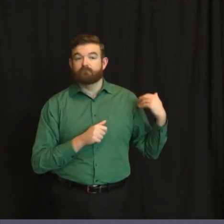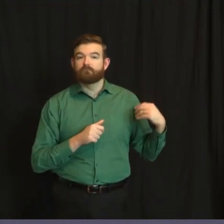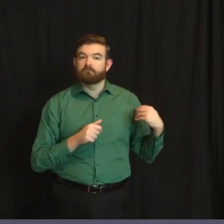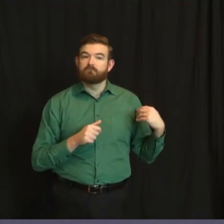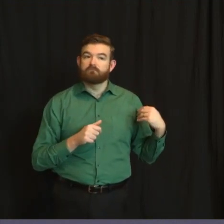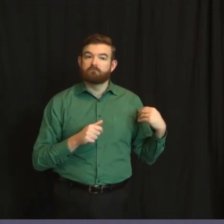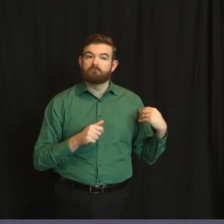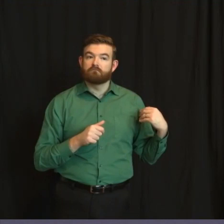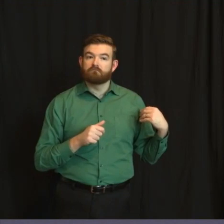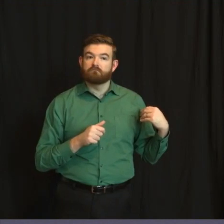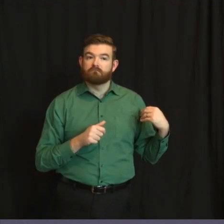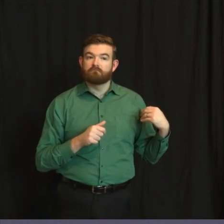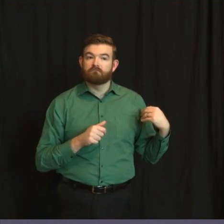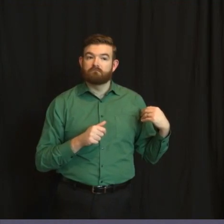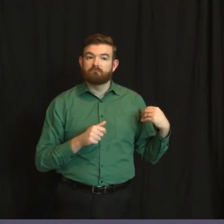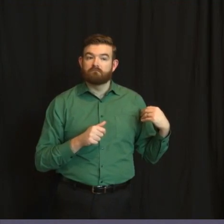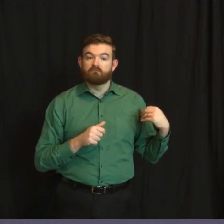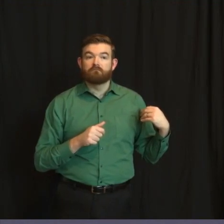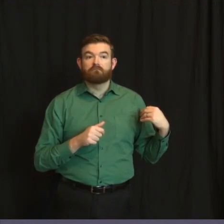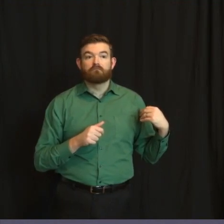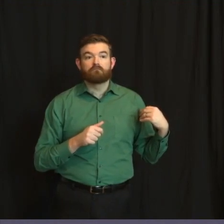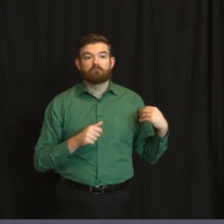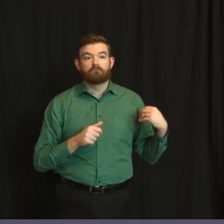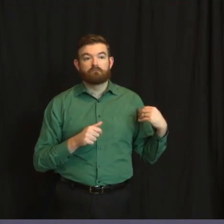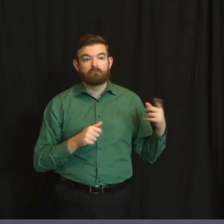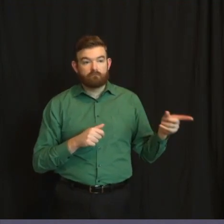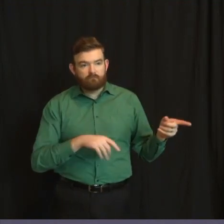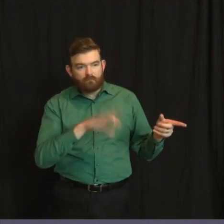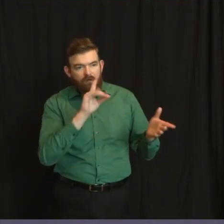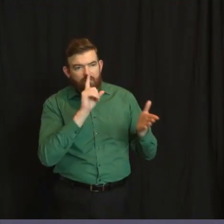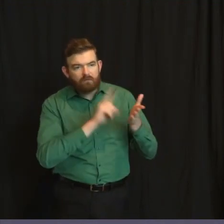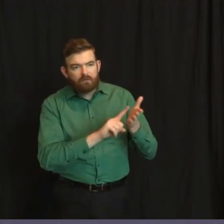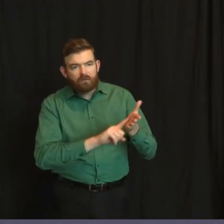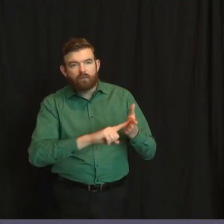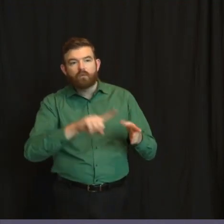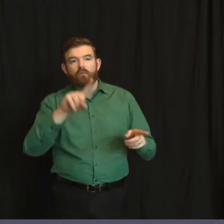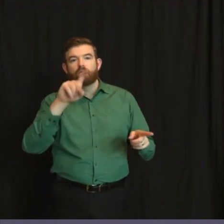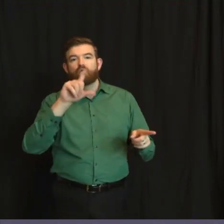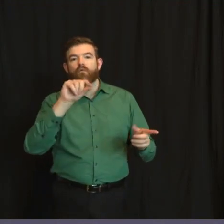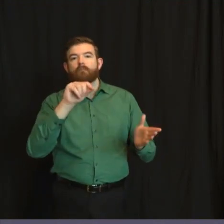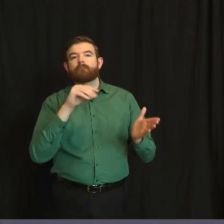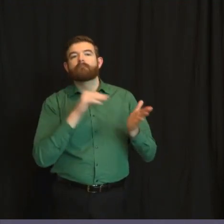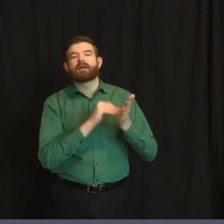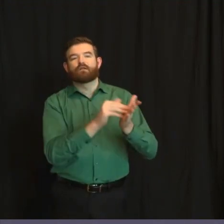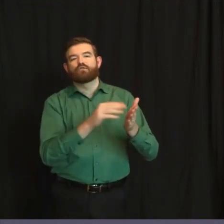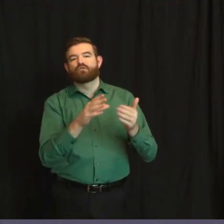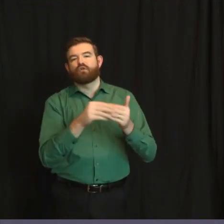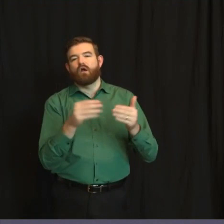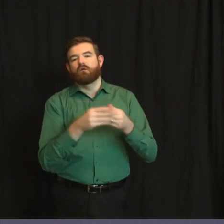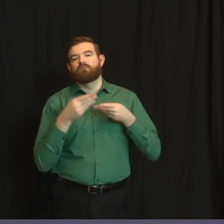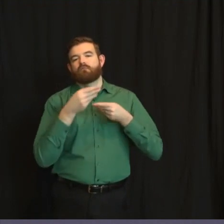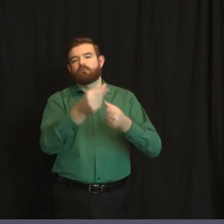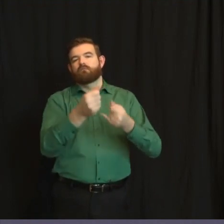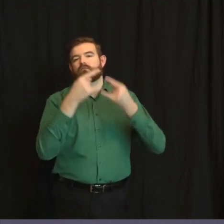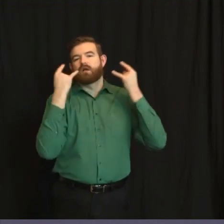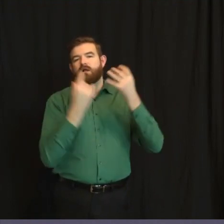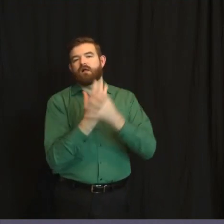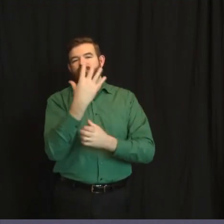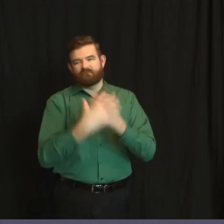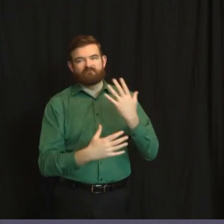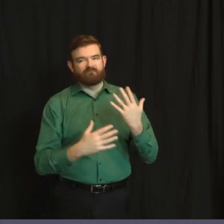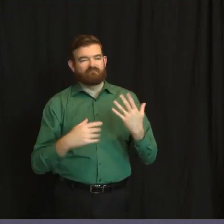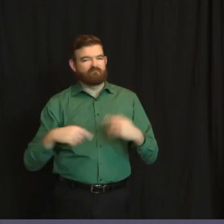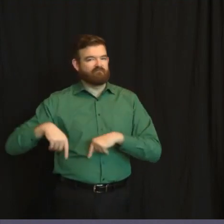million of PPE that we've spent so far. And we've got a lot more orders outstanding. So that